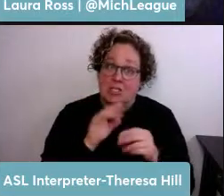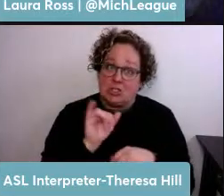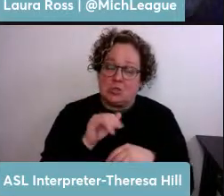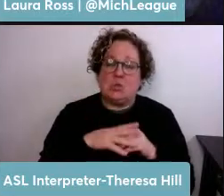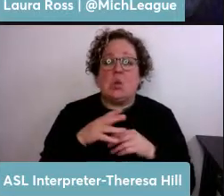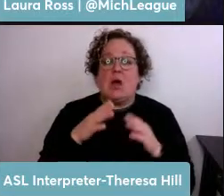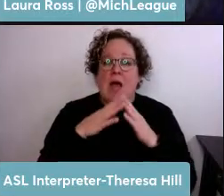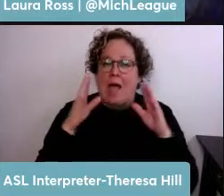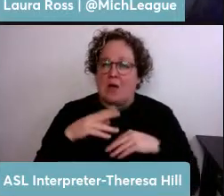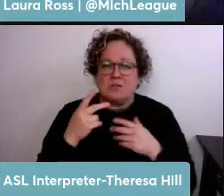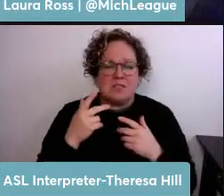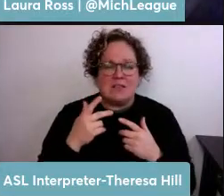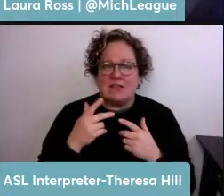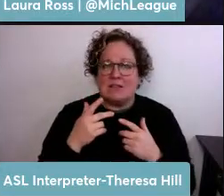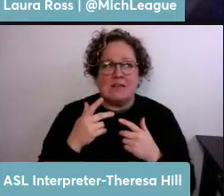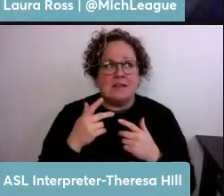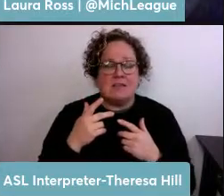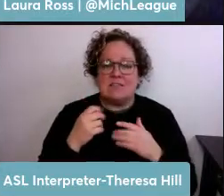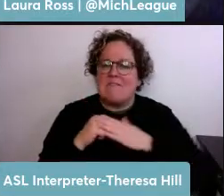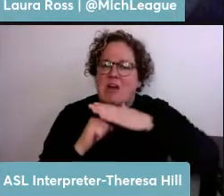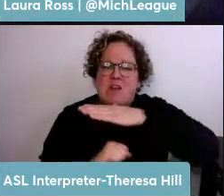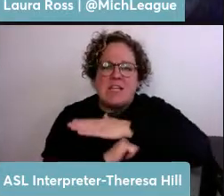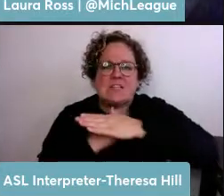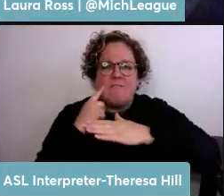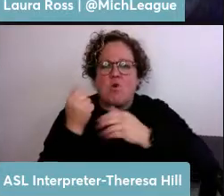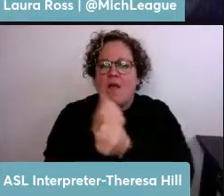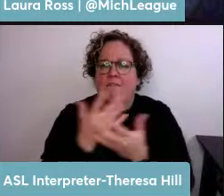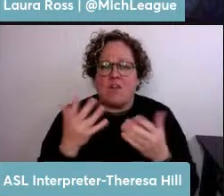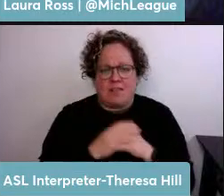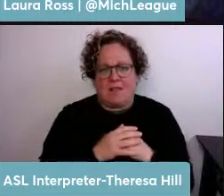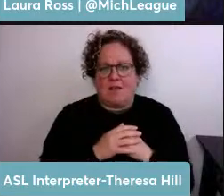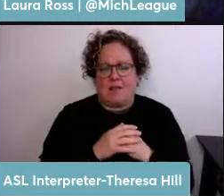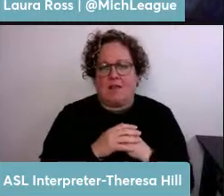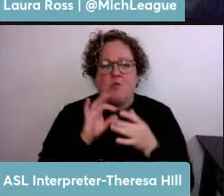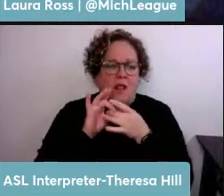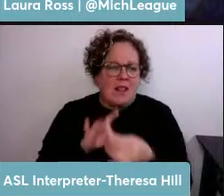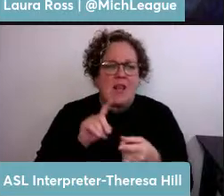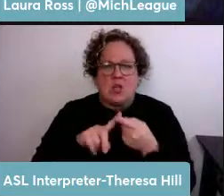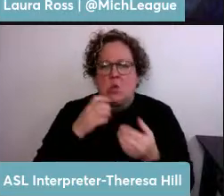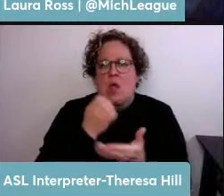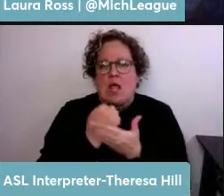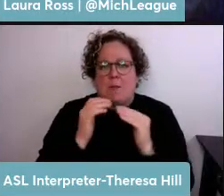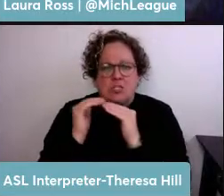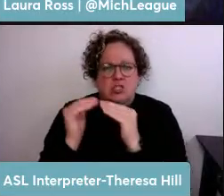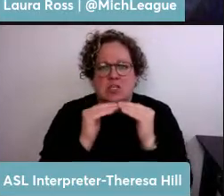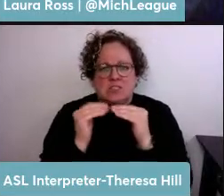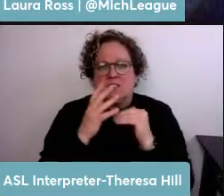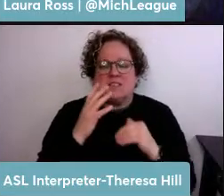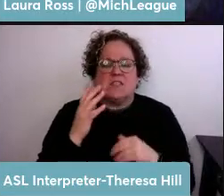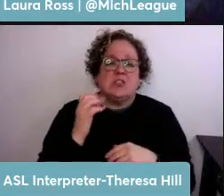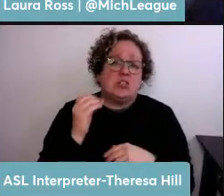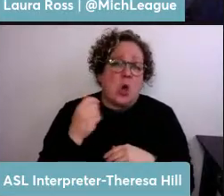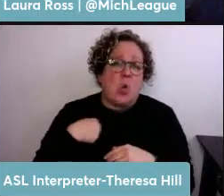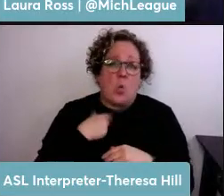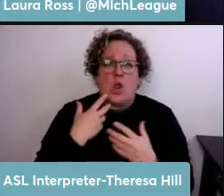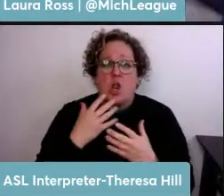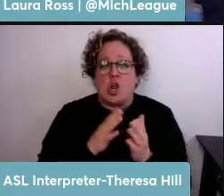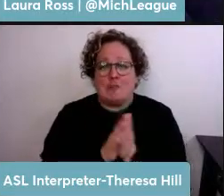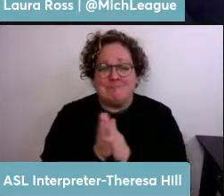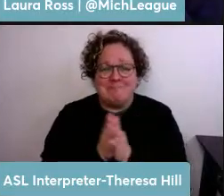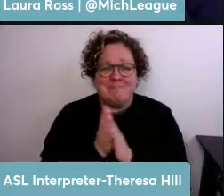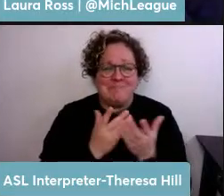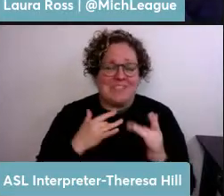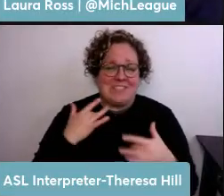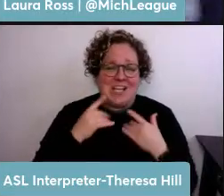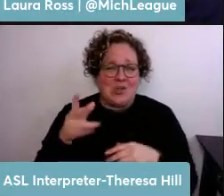for everything when it comes to economic justice. And so we're eager to learn from them. But thanks again,